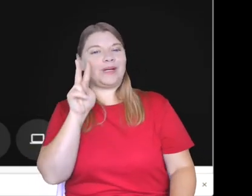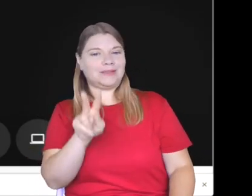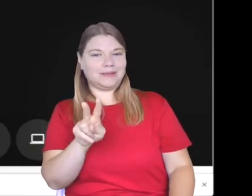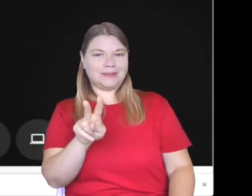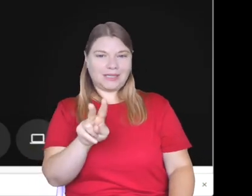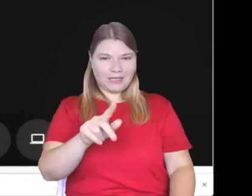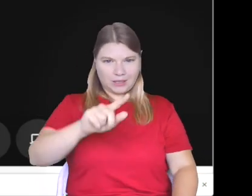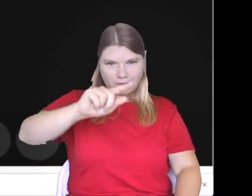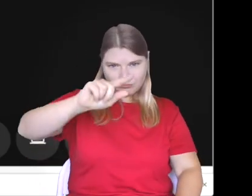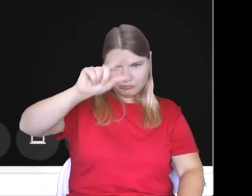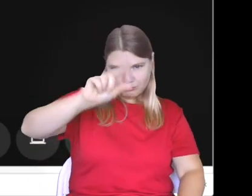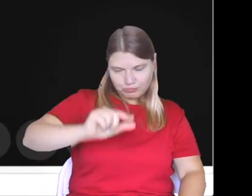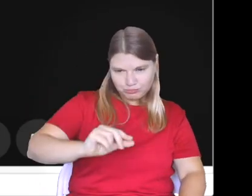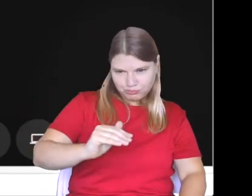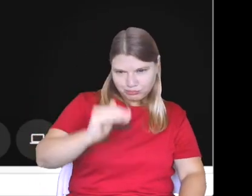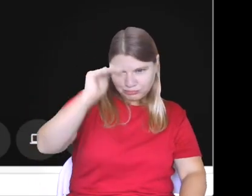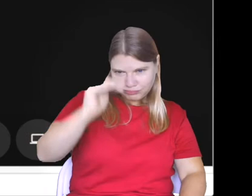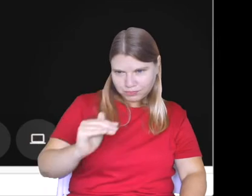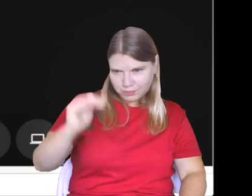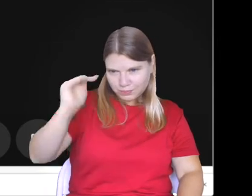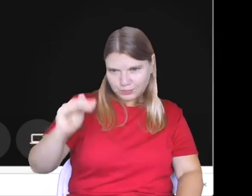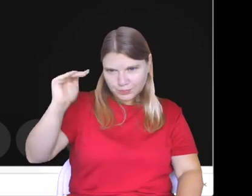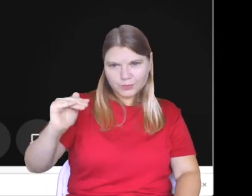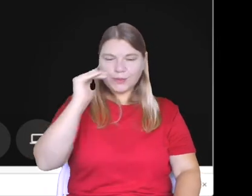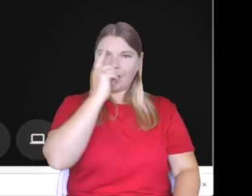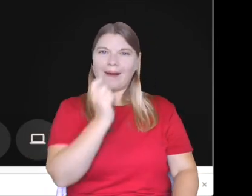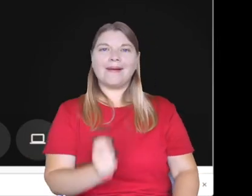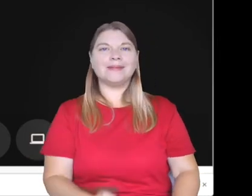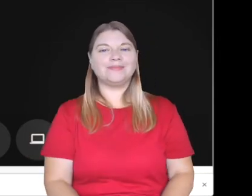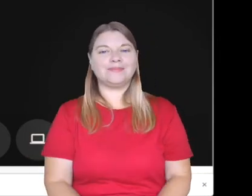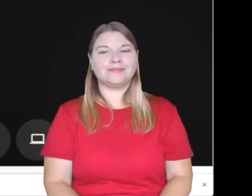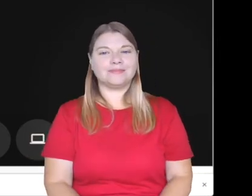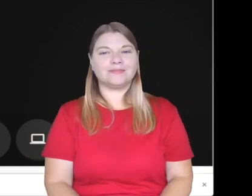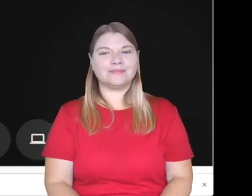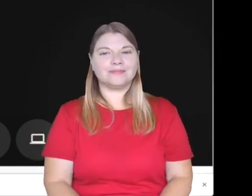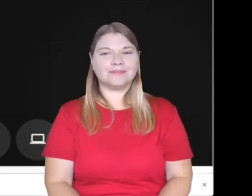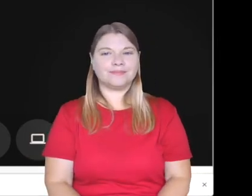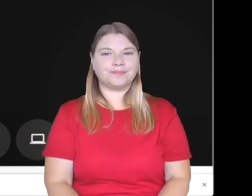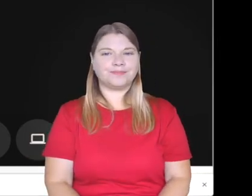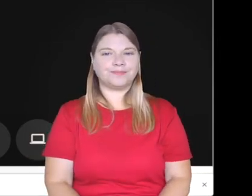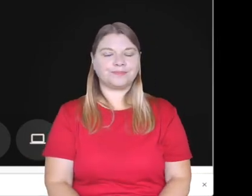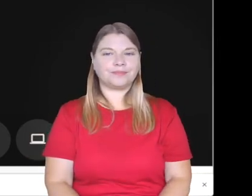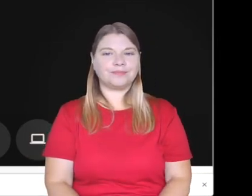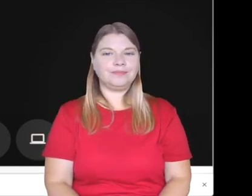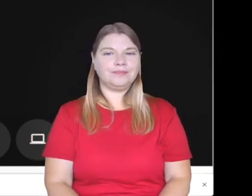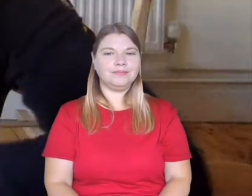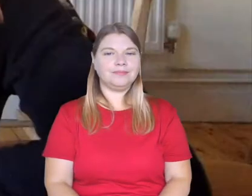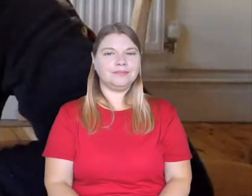being made in the session by both of you.